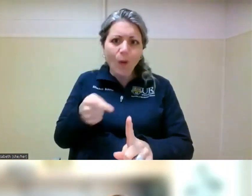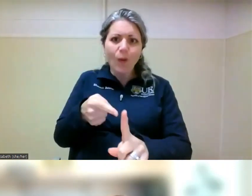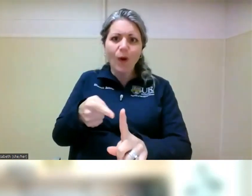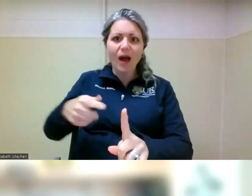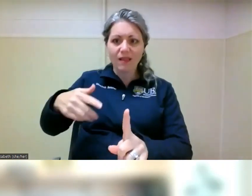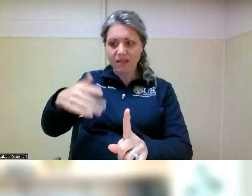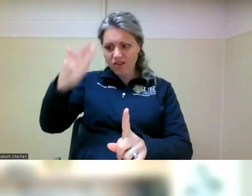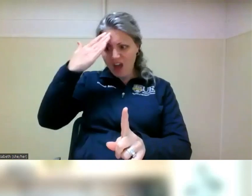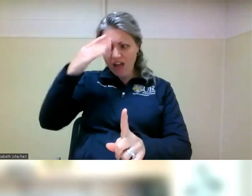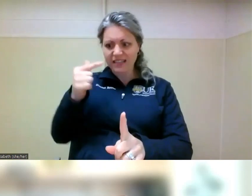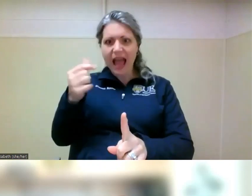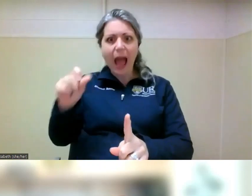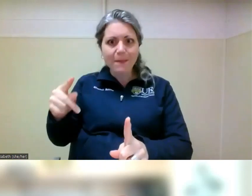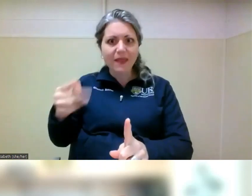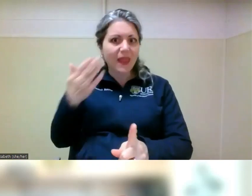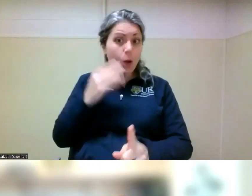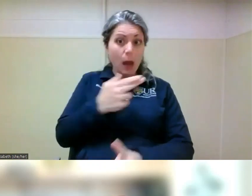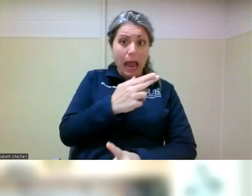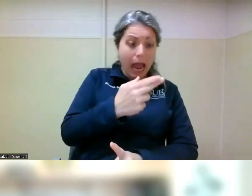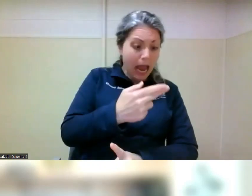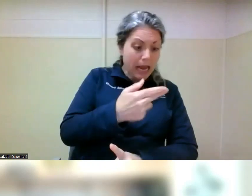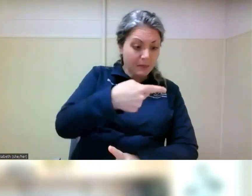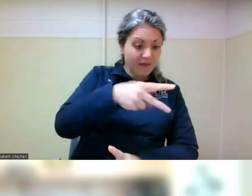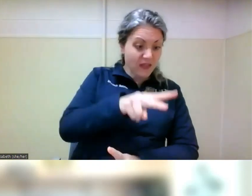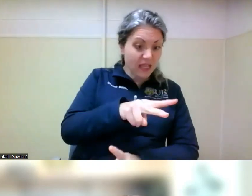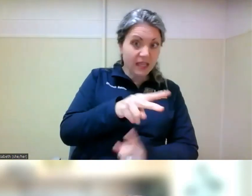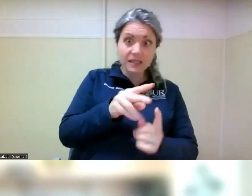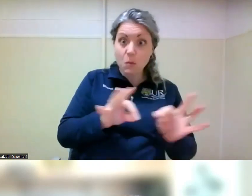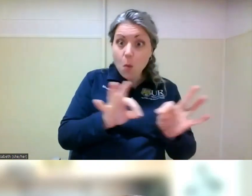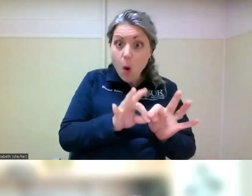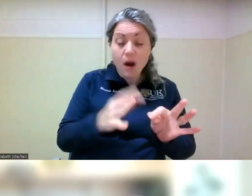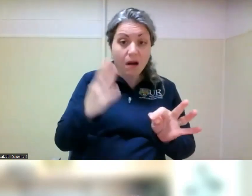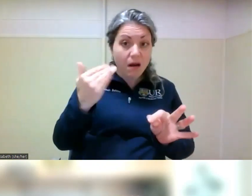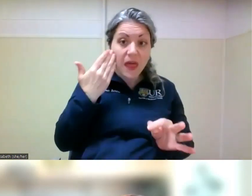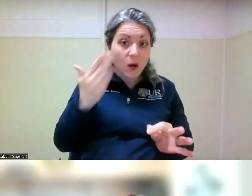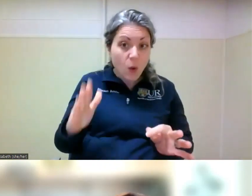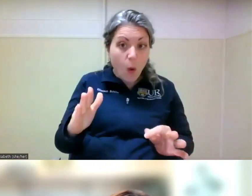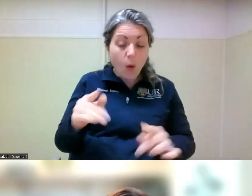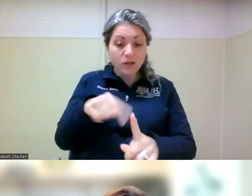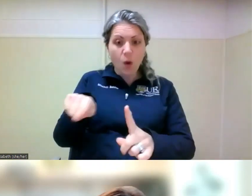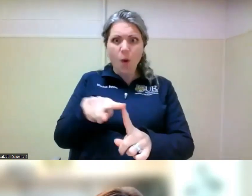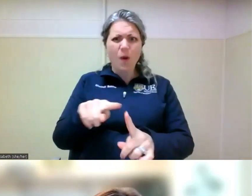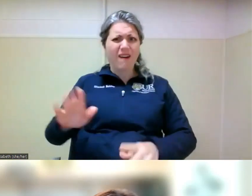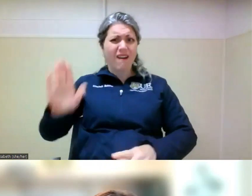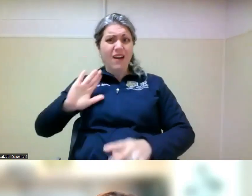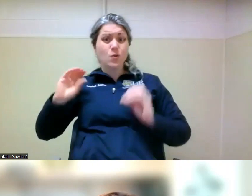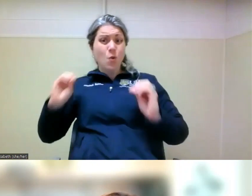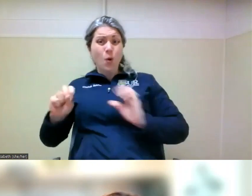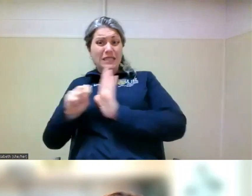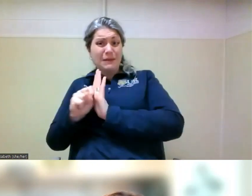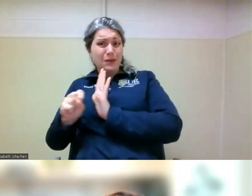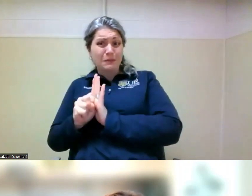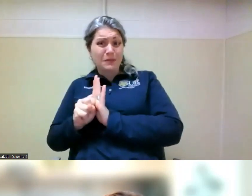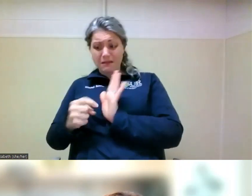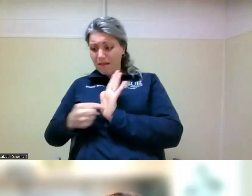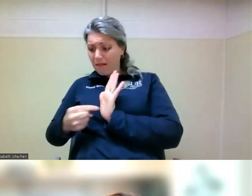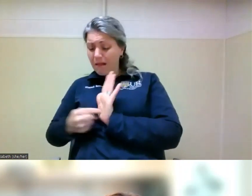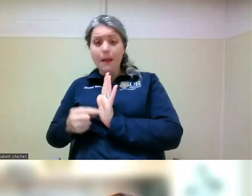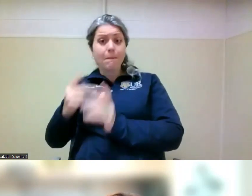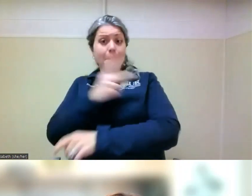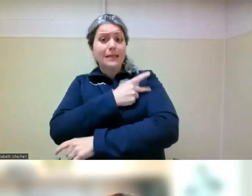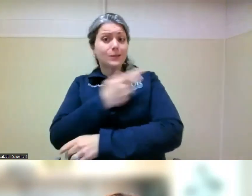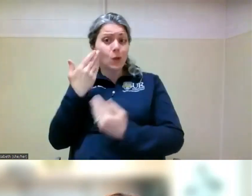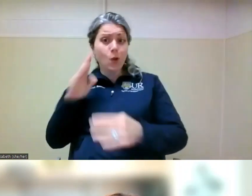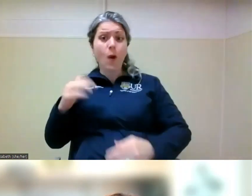what HPV is and why it's important. Because, like I said, at the end of the day, it's an asymptomatic problem. Patients don't know they